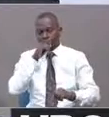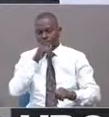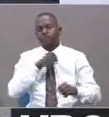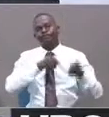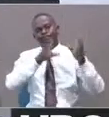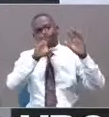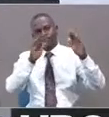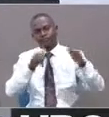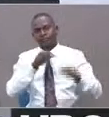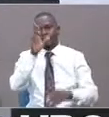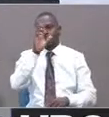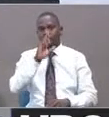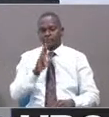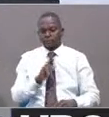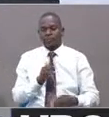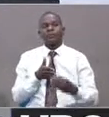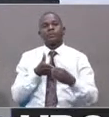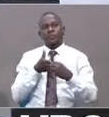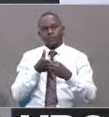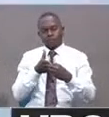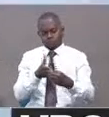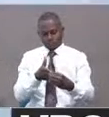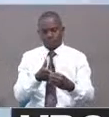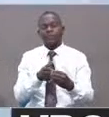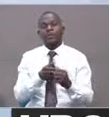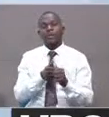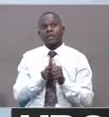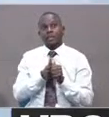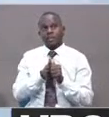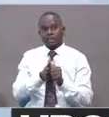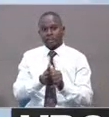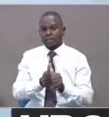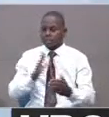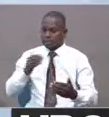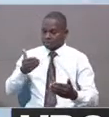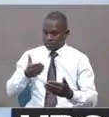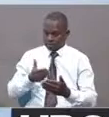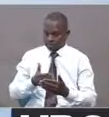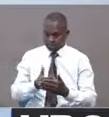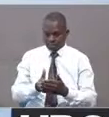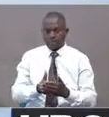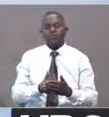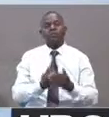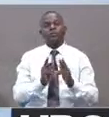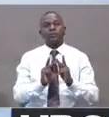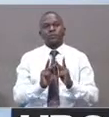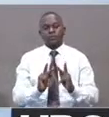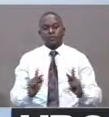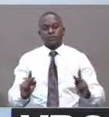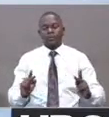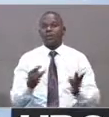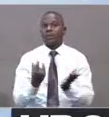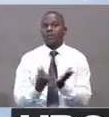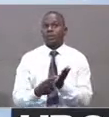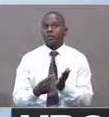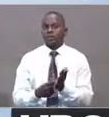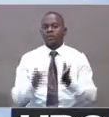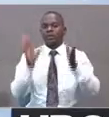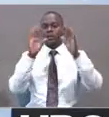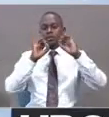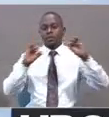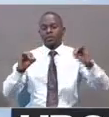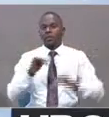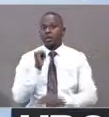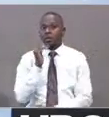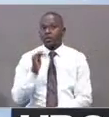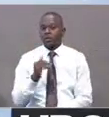commended religious leaders for the following for following the good path of harmony in Uganda. Museveni, who was speaking